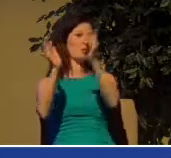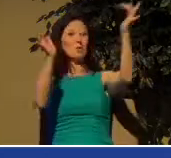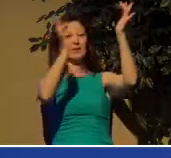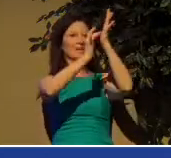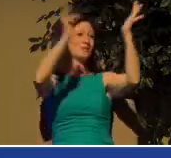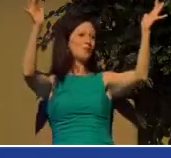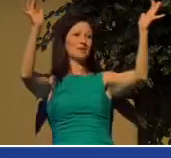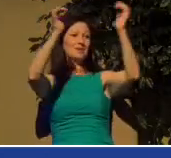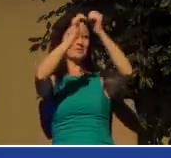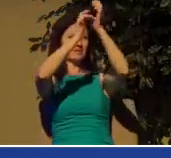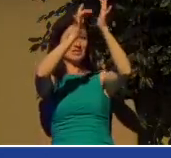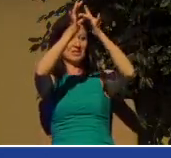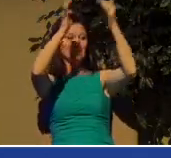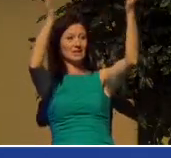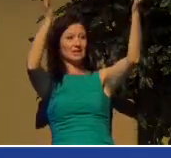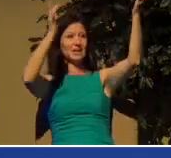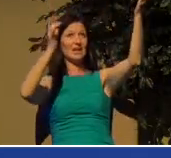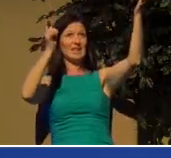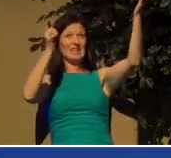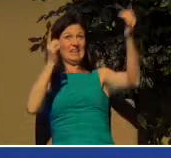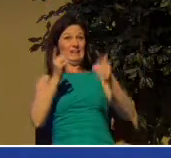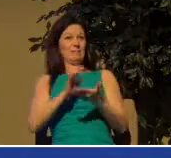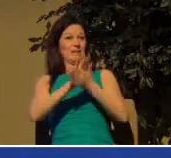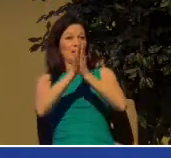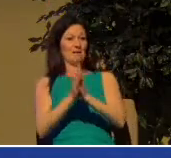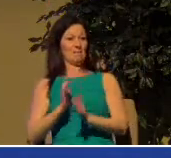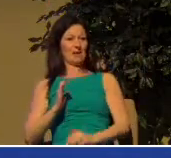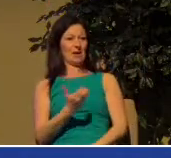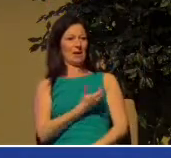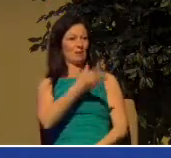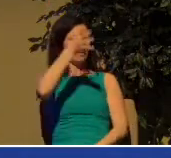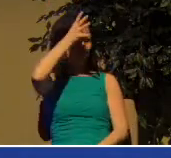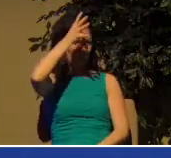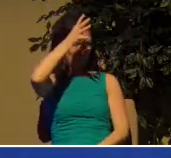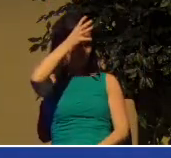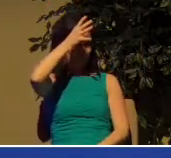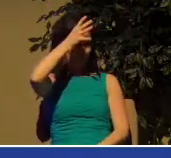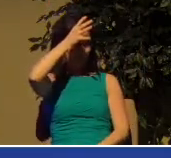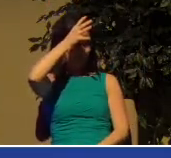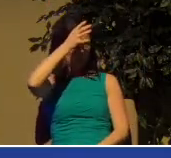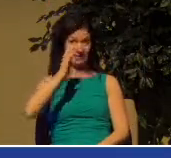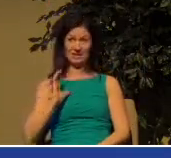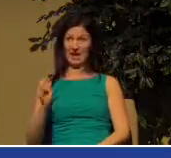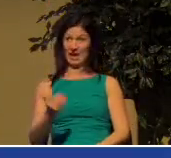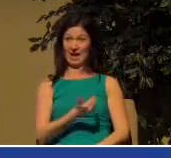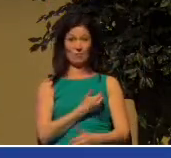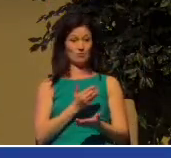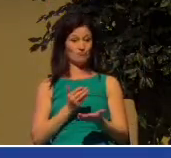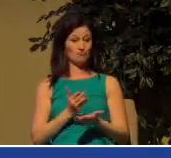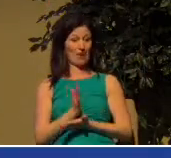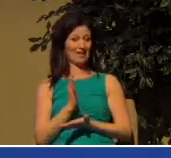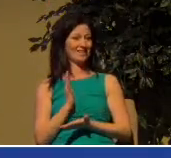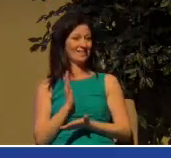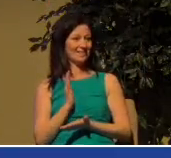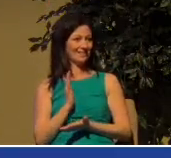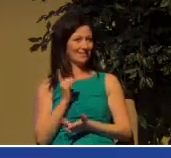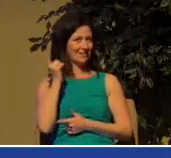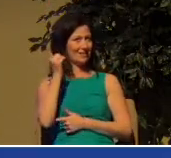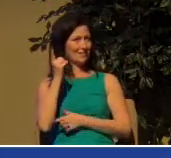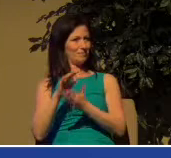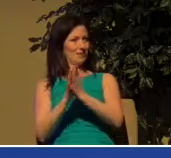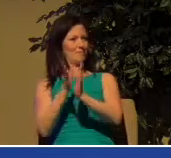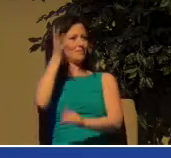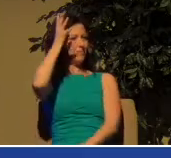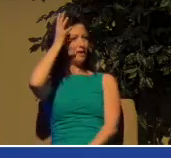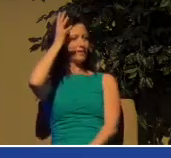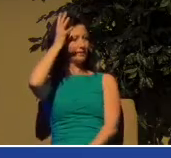Father. That is the right of every last child of God. Doesn't mean we're always going to